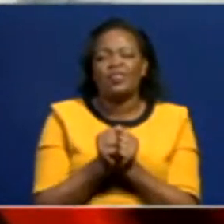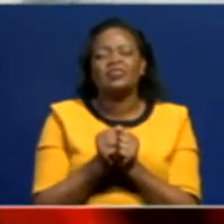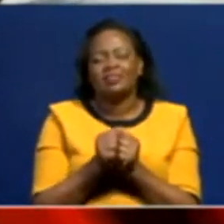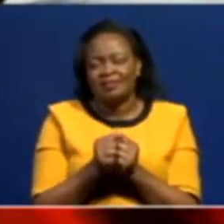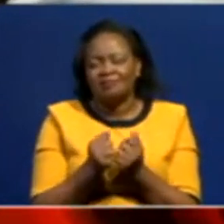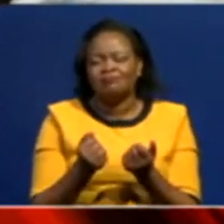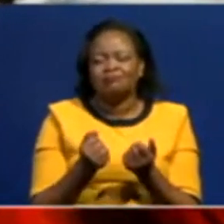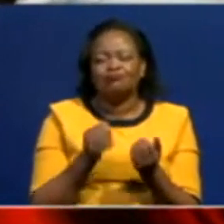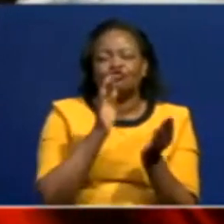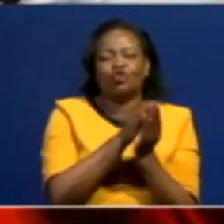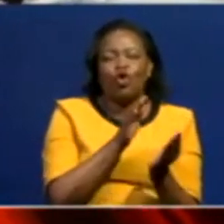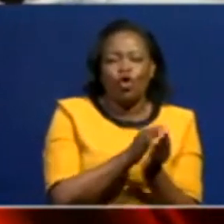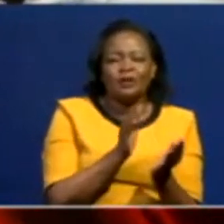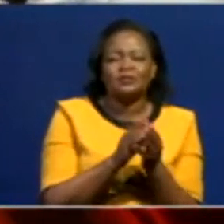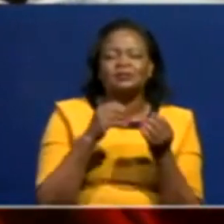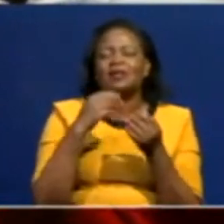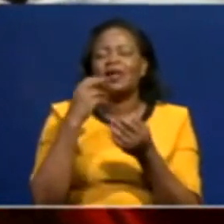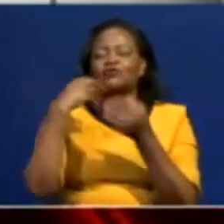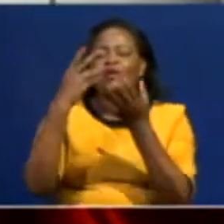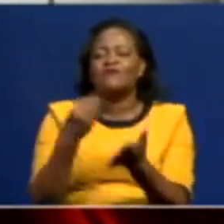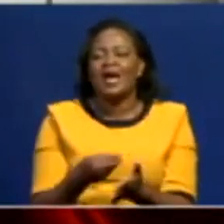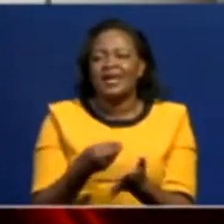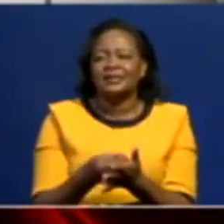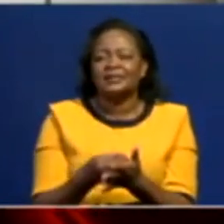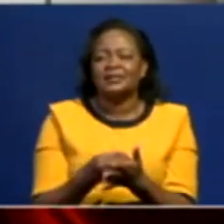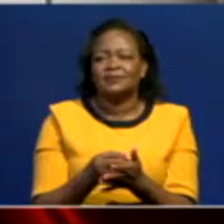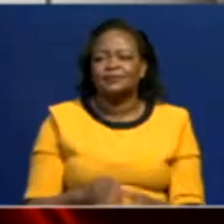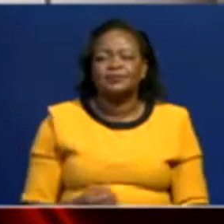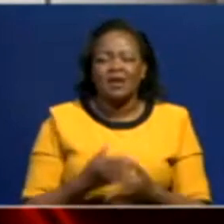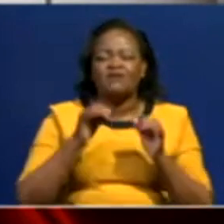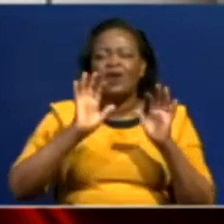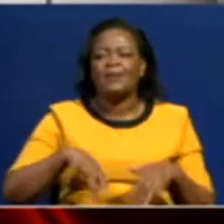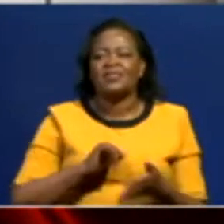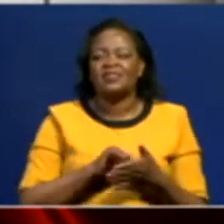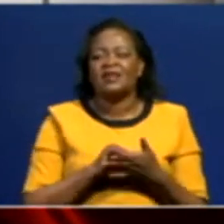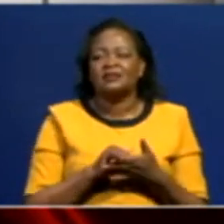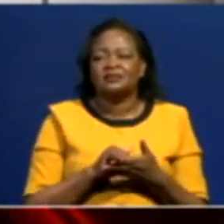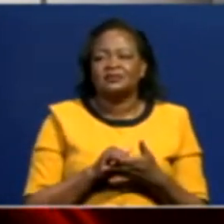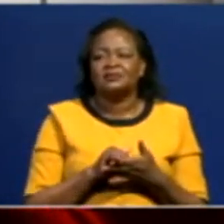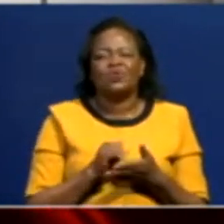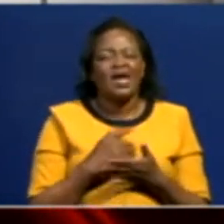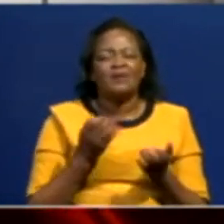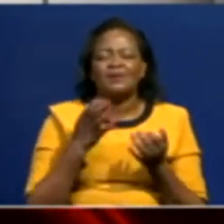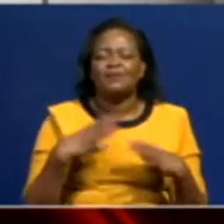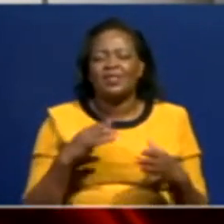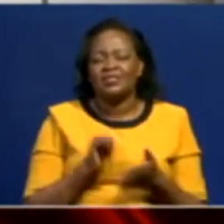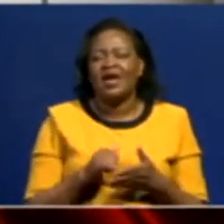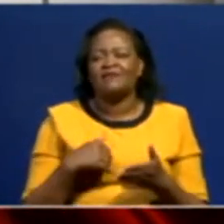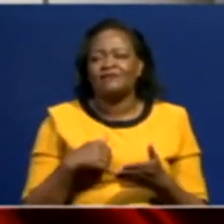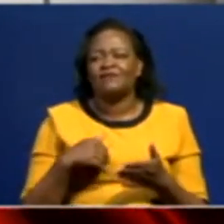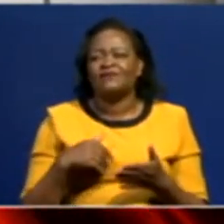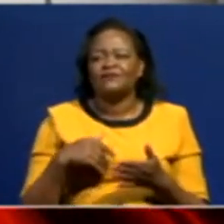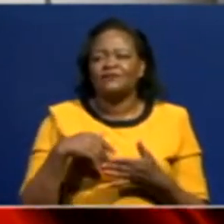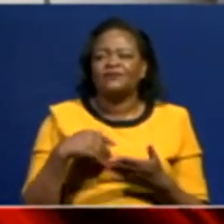system to provide liquidity into the farming space. Any farmer that has a receipt or any trader that has a receipt approach